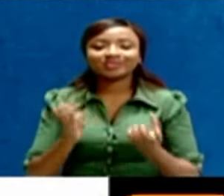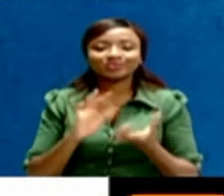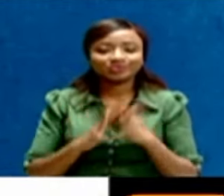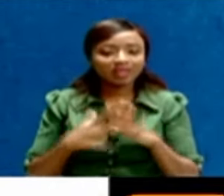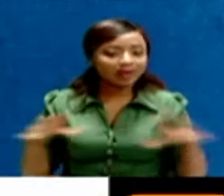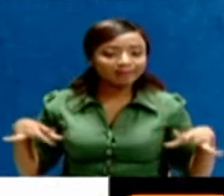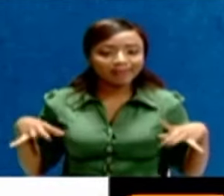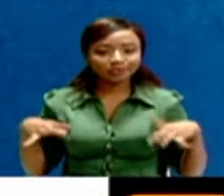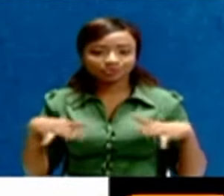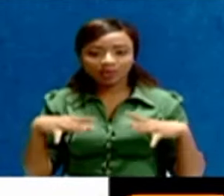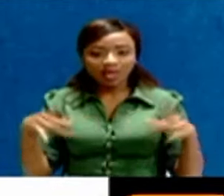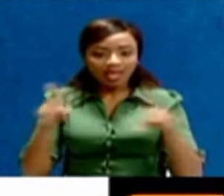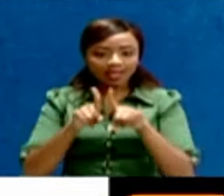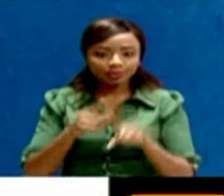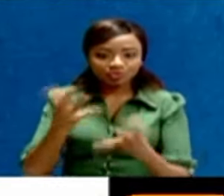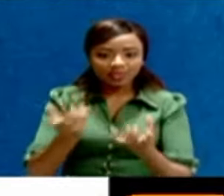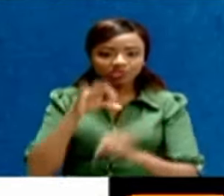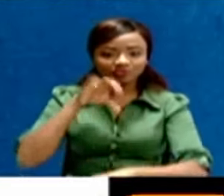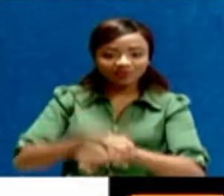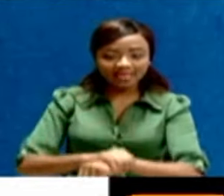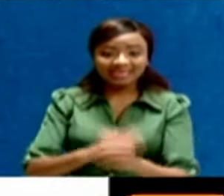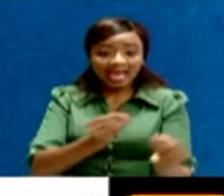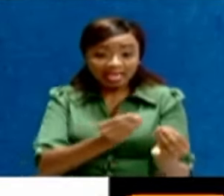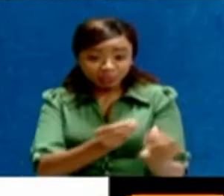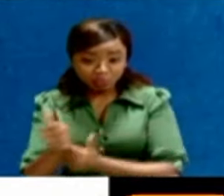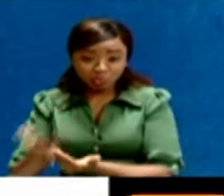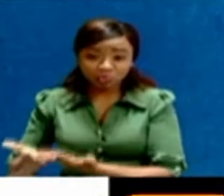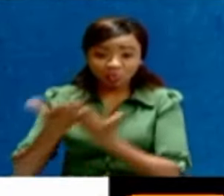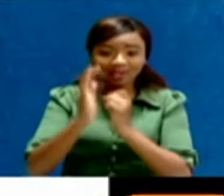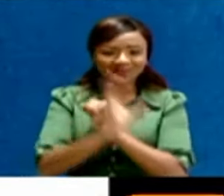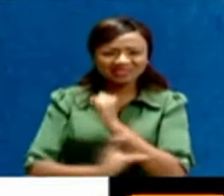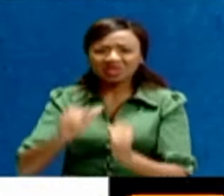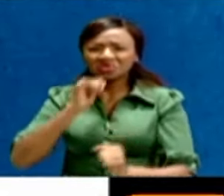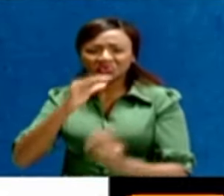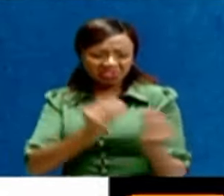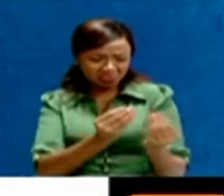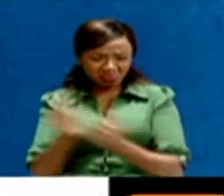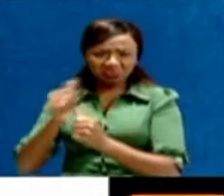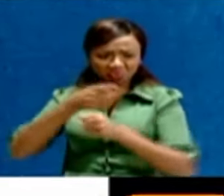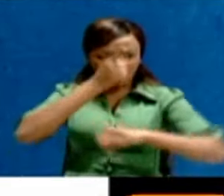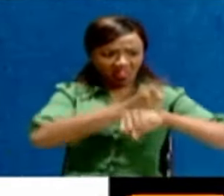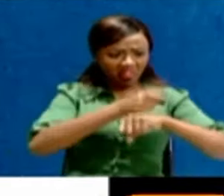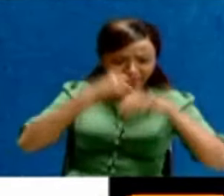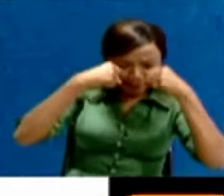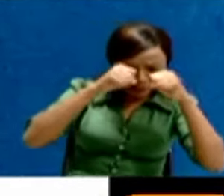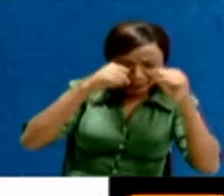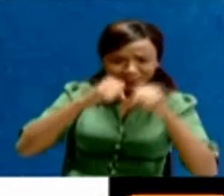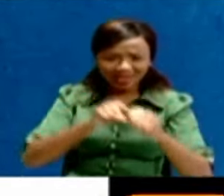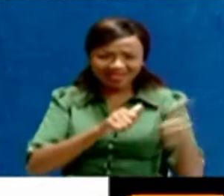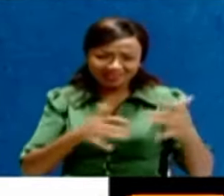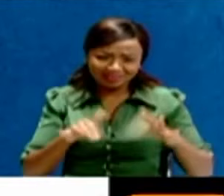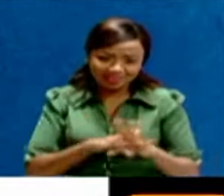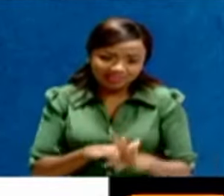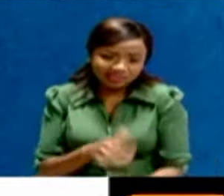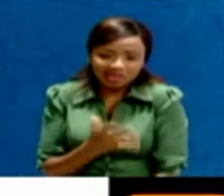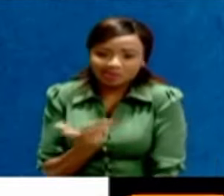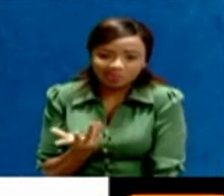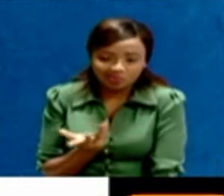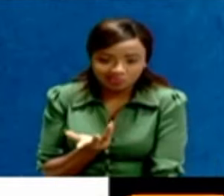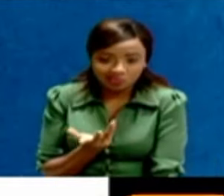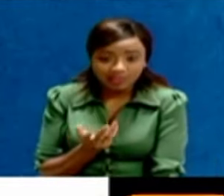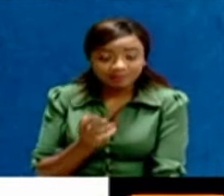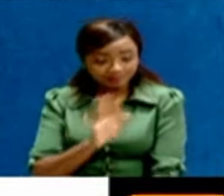nation, and we need to find a solution to helping this country, not a solution to intimidate other members. Senator, let me interrupt